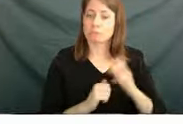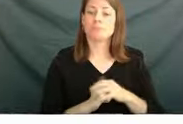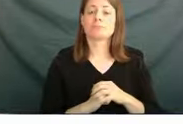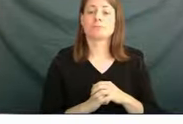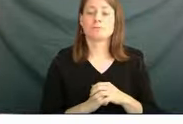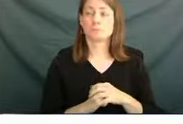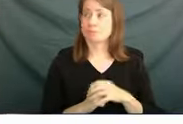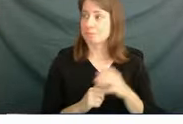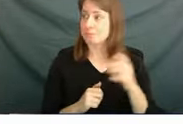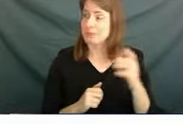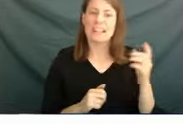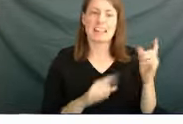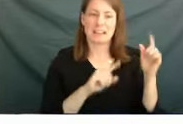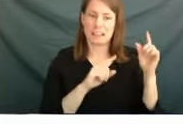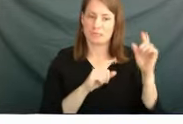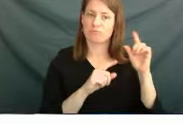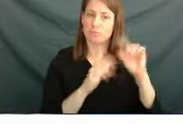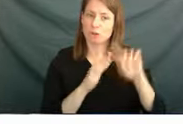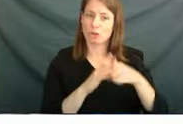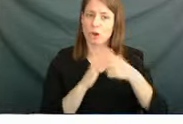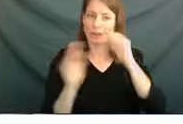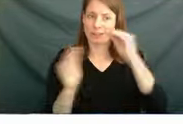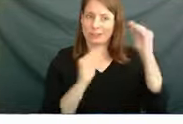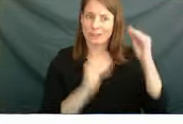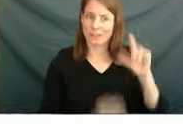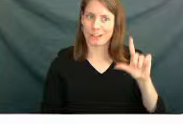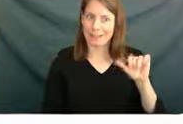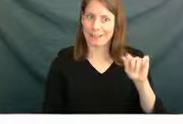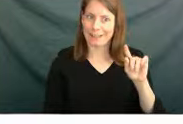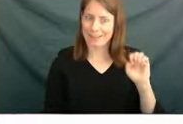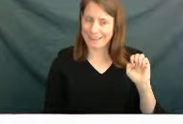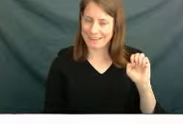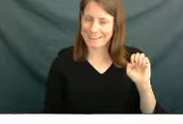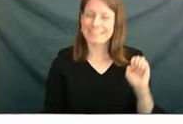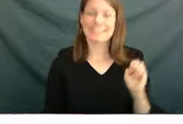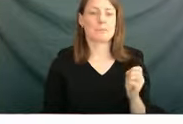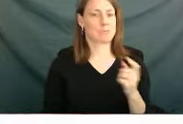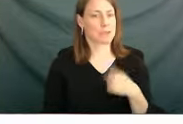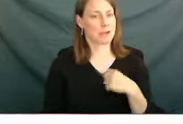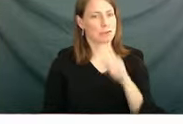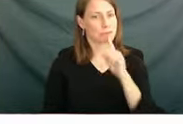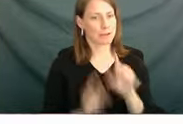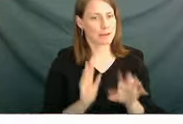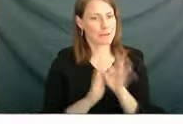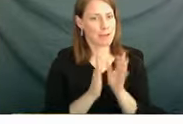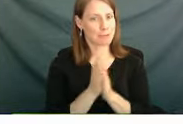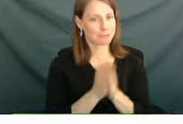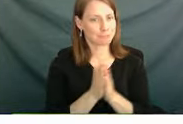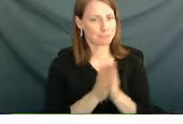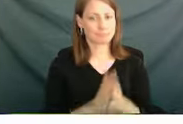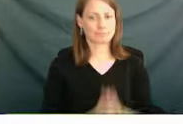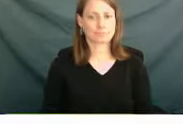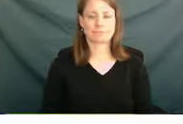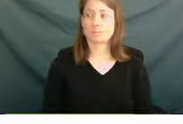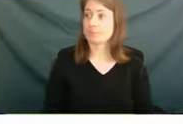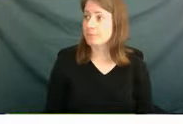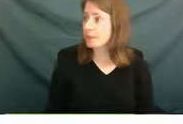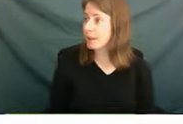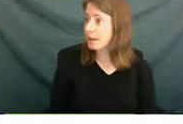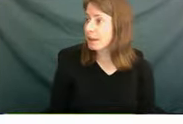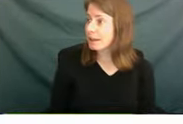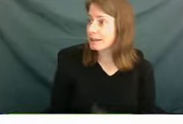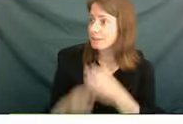have everybody's attention? Division is the inverse of multiplication. His class has a very wide ability